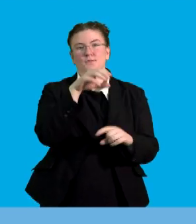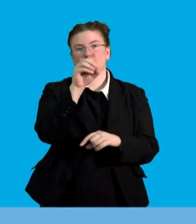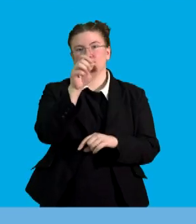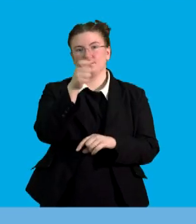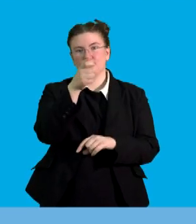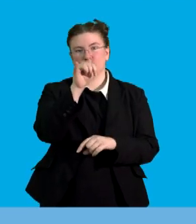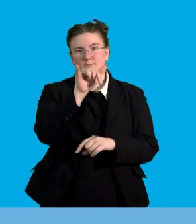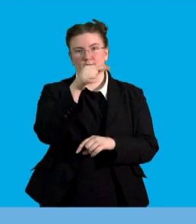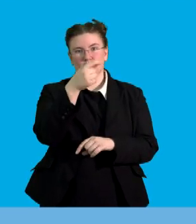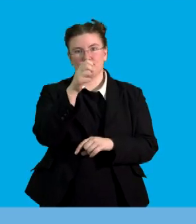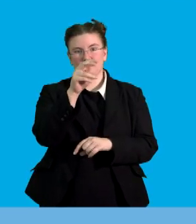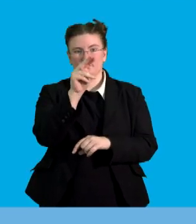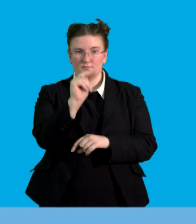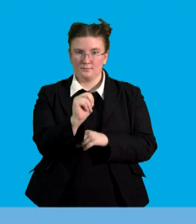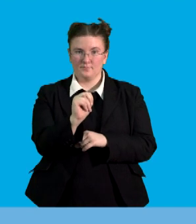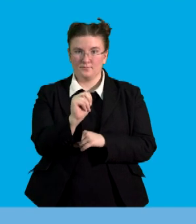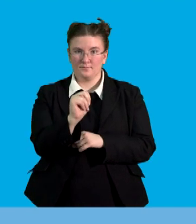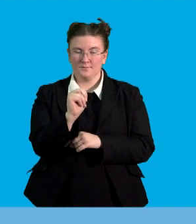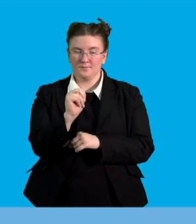plus oxygen,